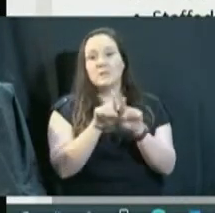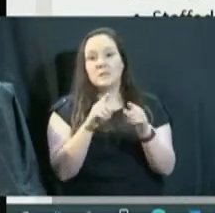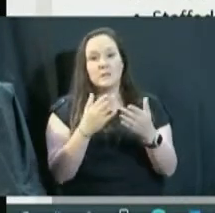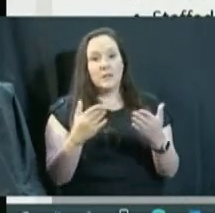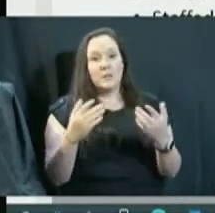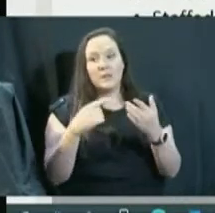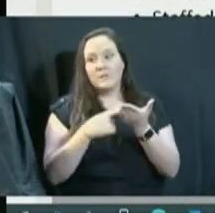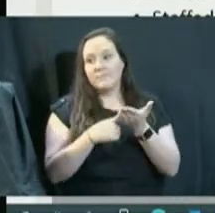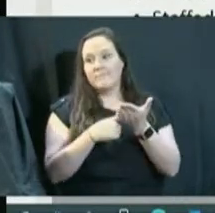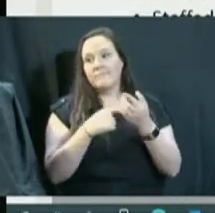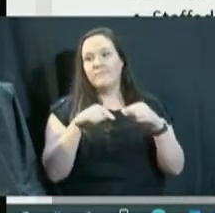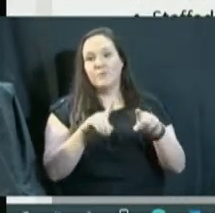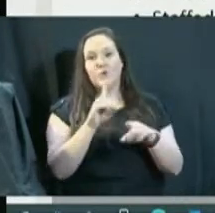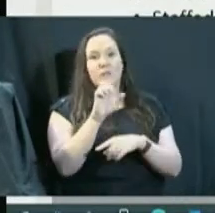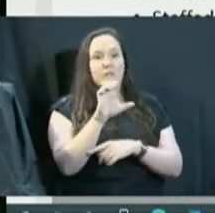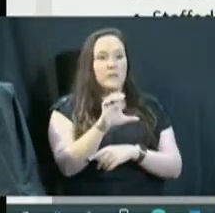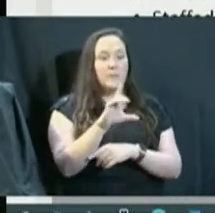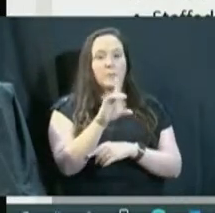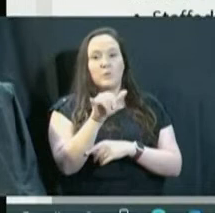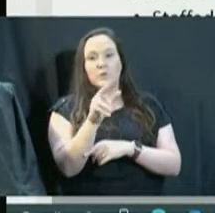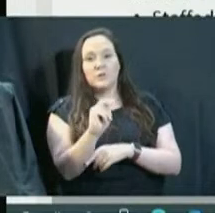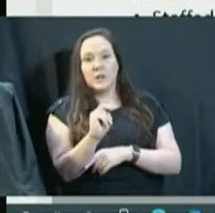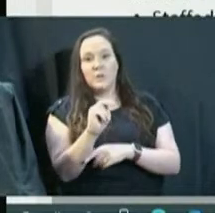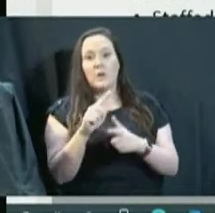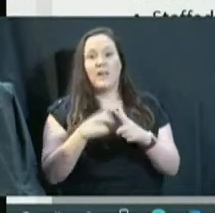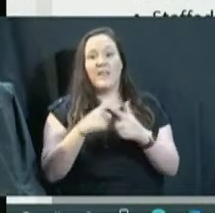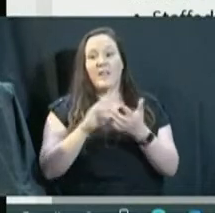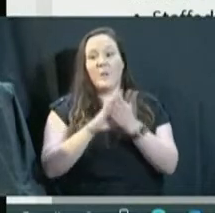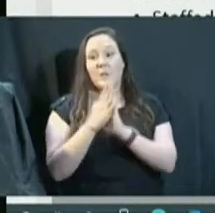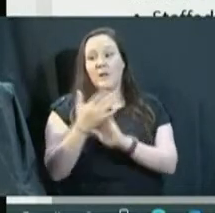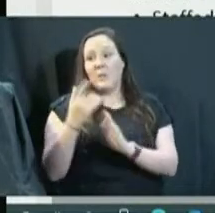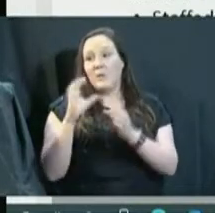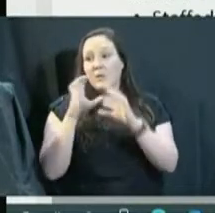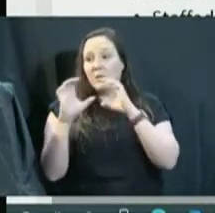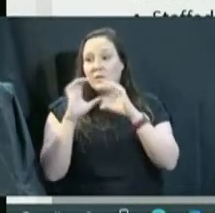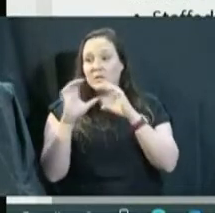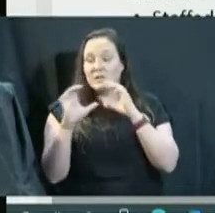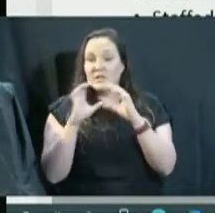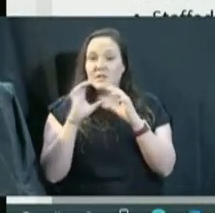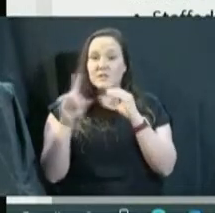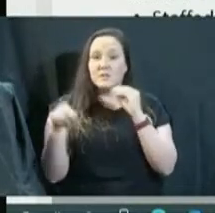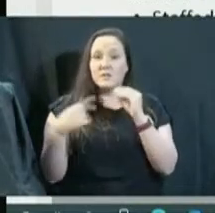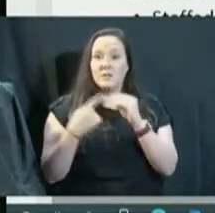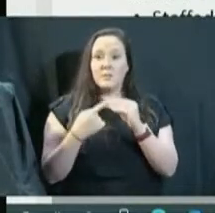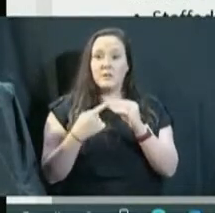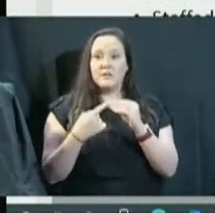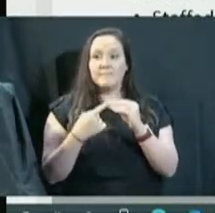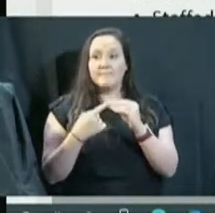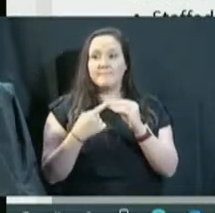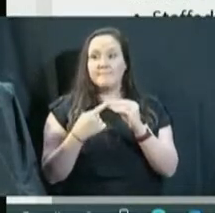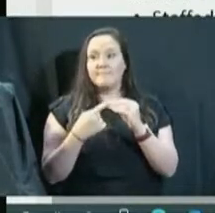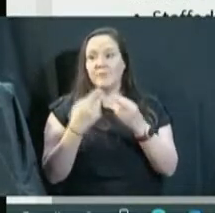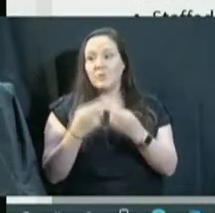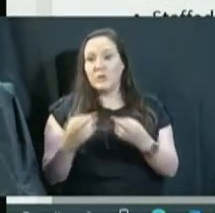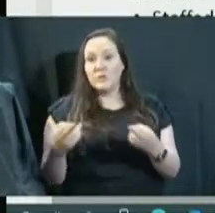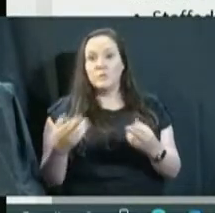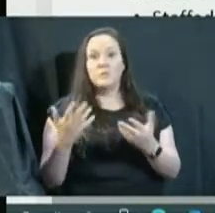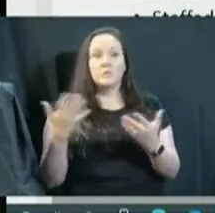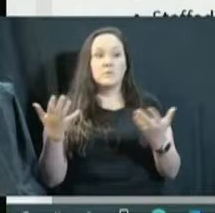and January. But then it became a conversation to some extent about